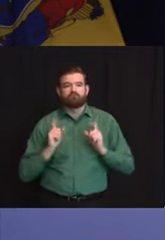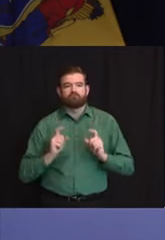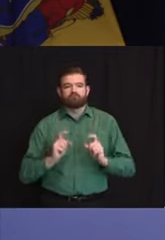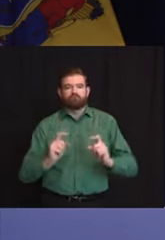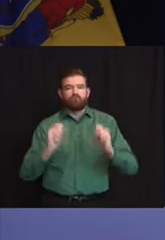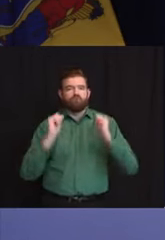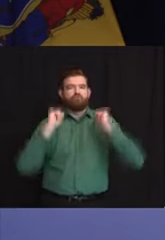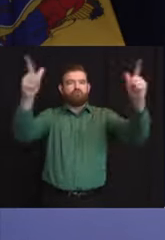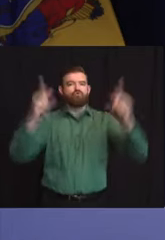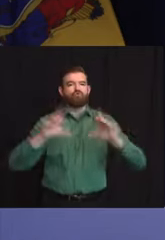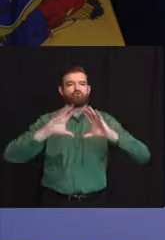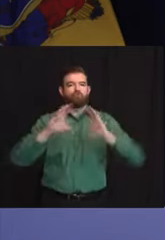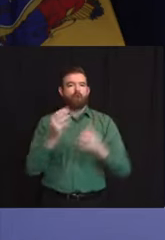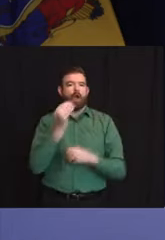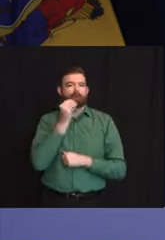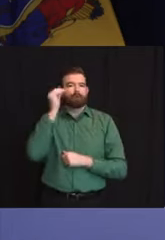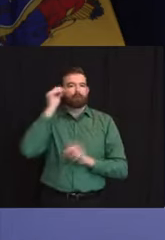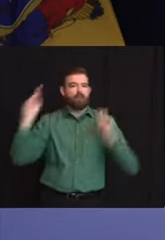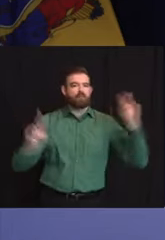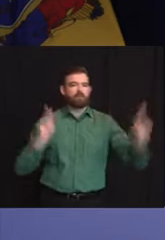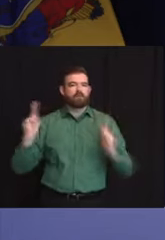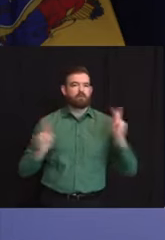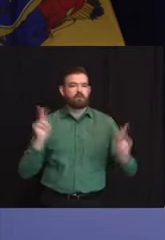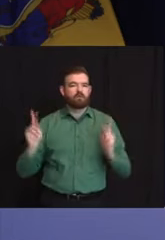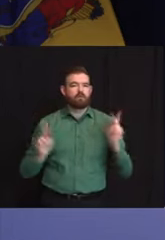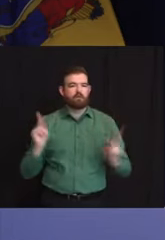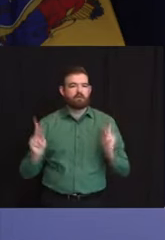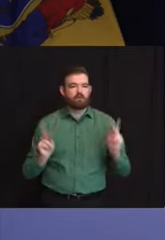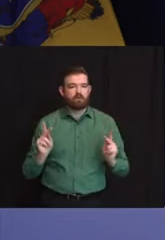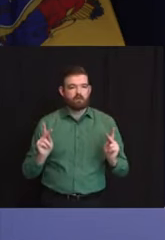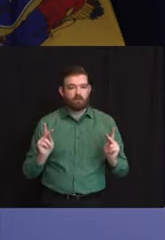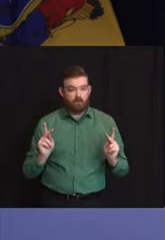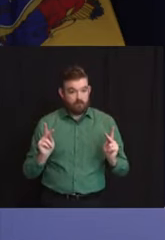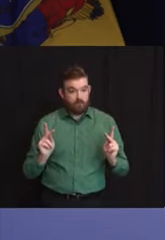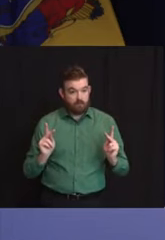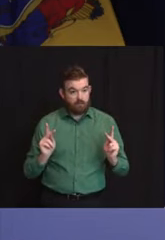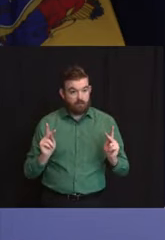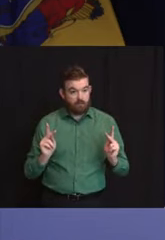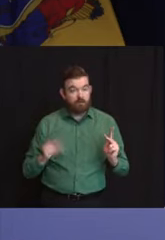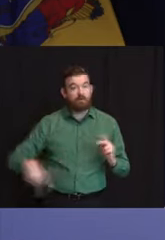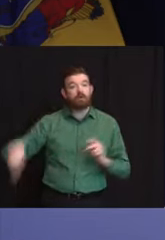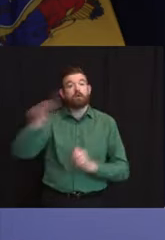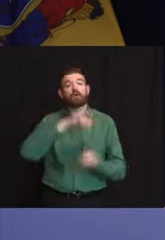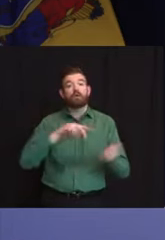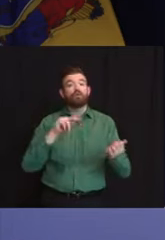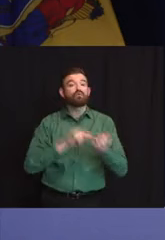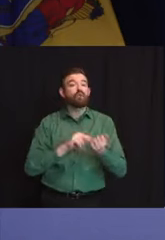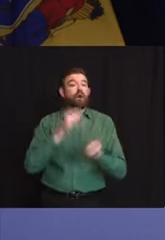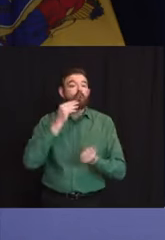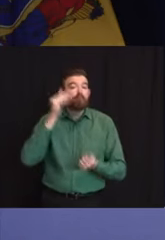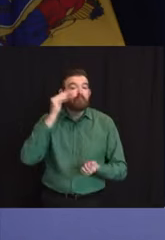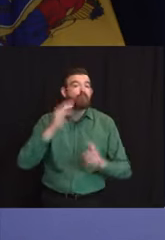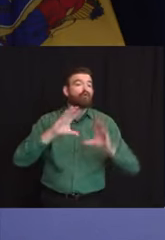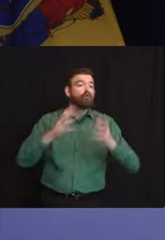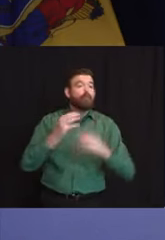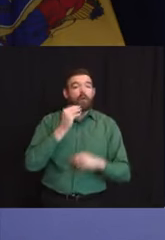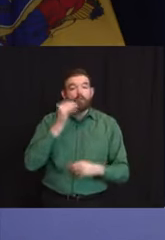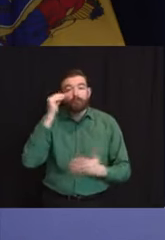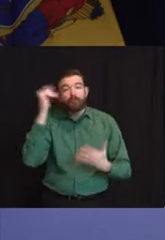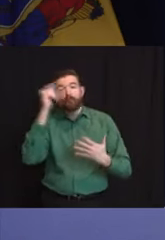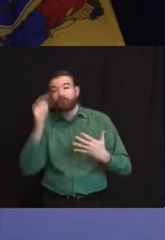in the DD homes. And remember, long-term care, assisted living, probably about